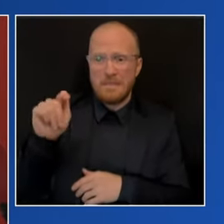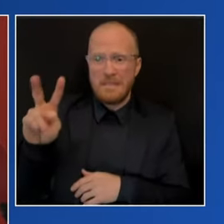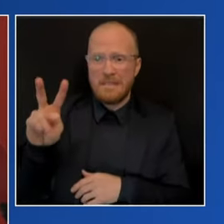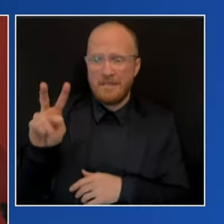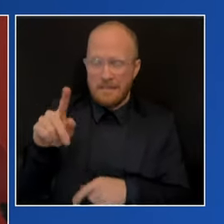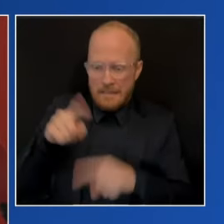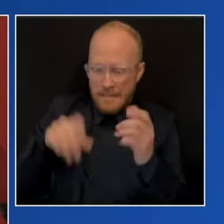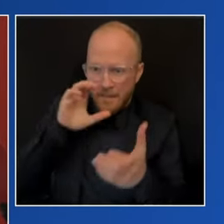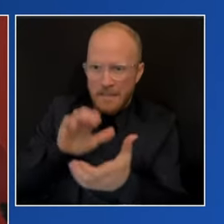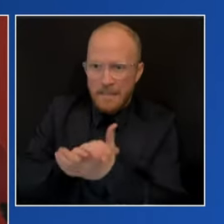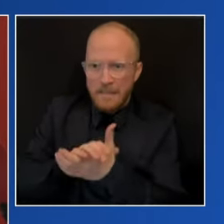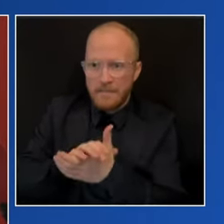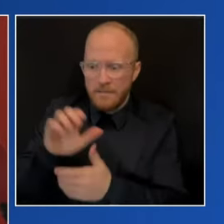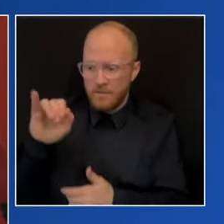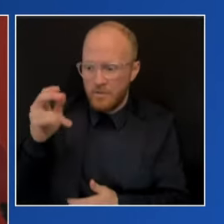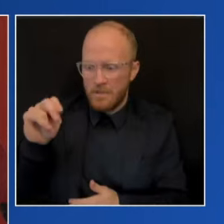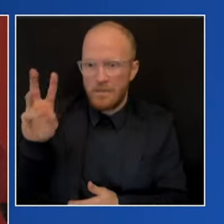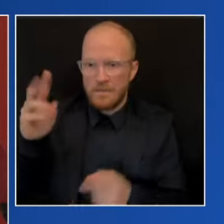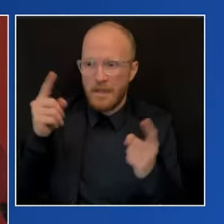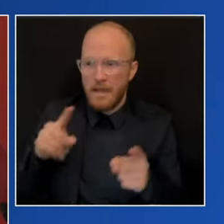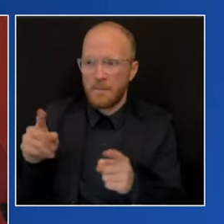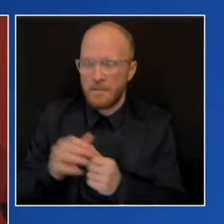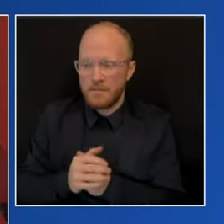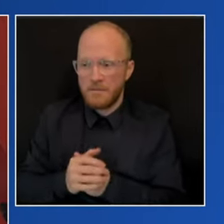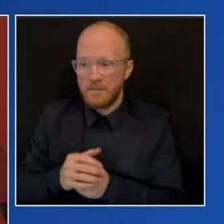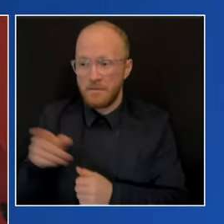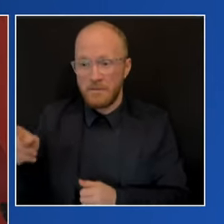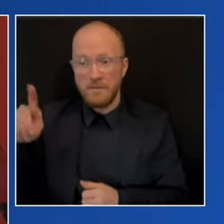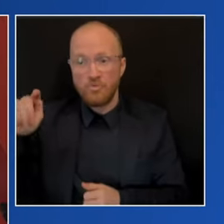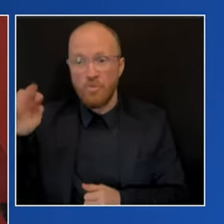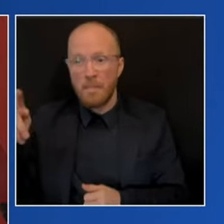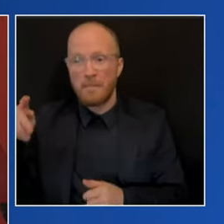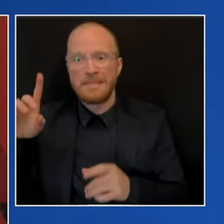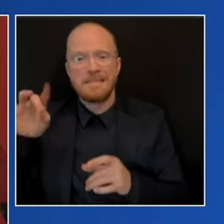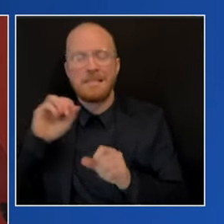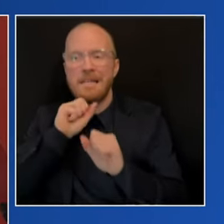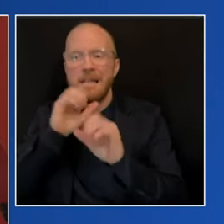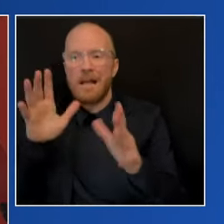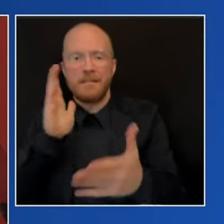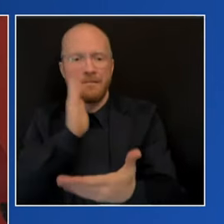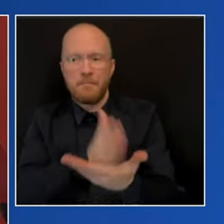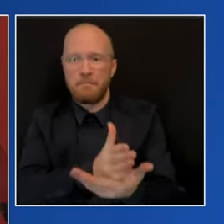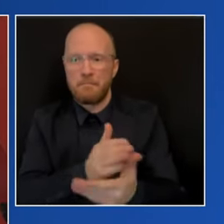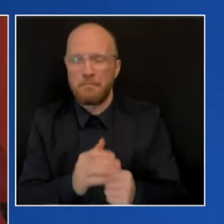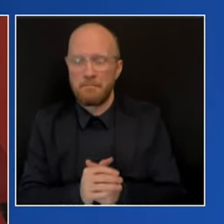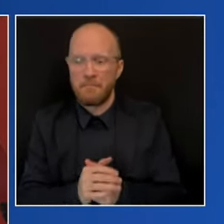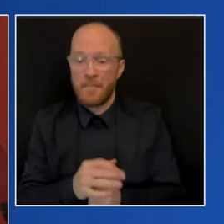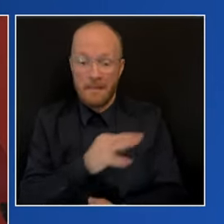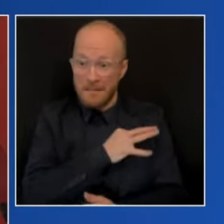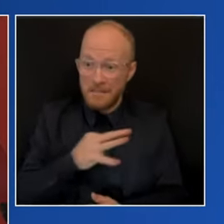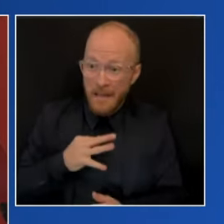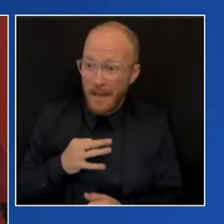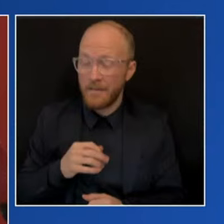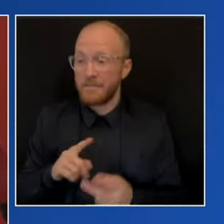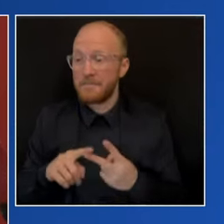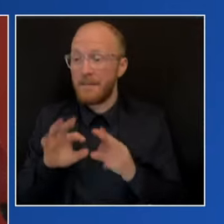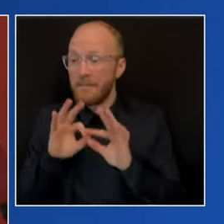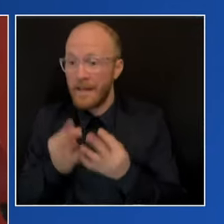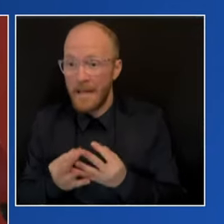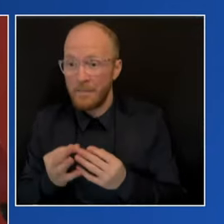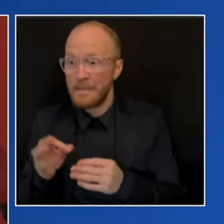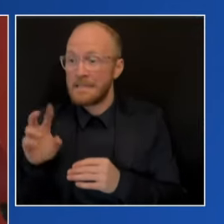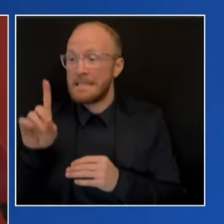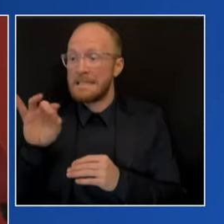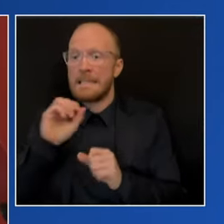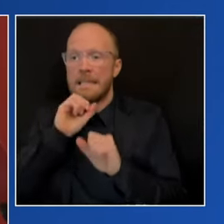and Trump did nothing. Members of his staff, members of his family, Republican leaders who